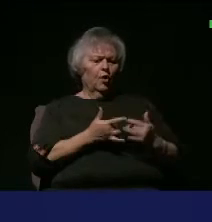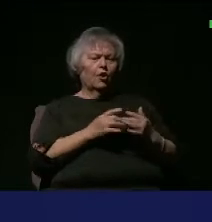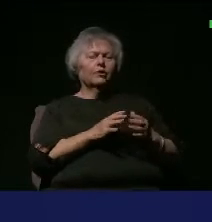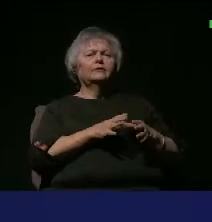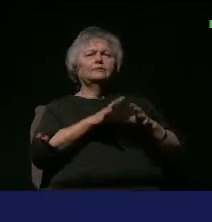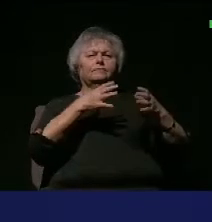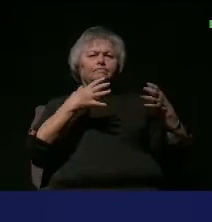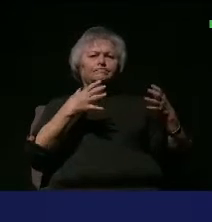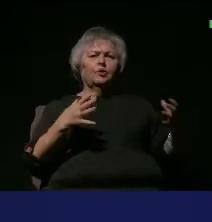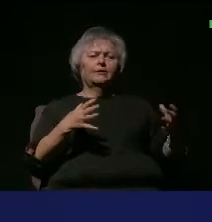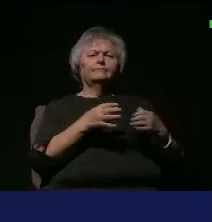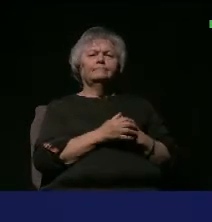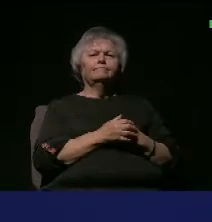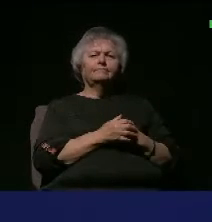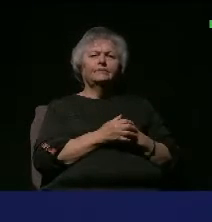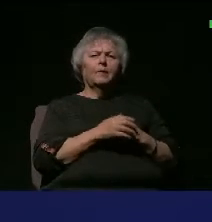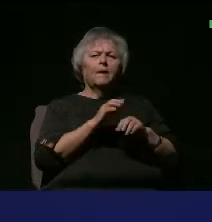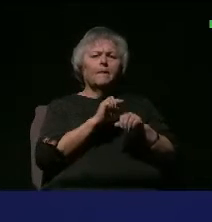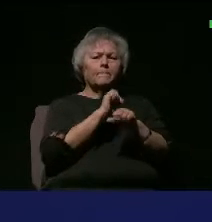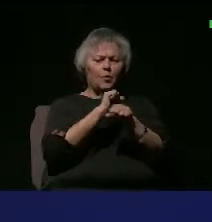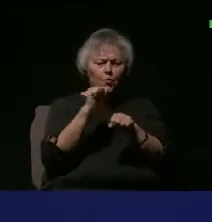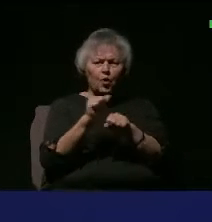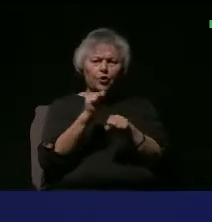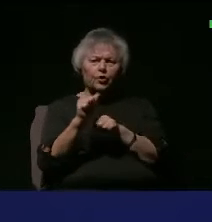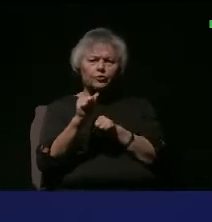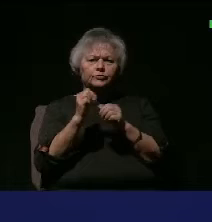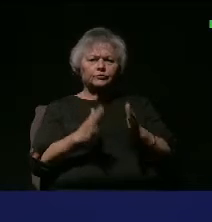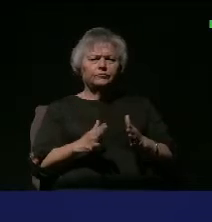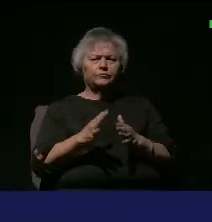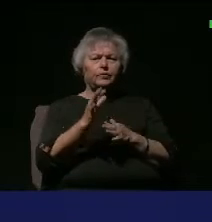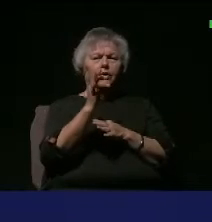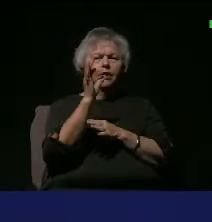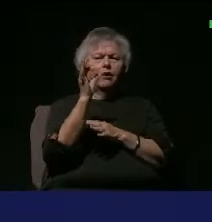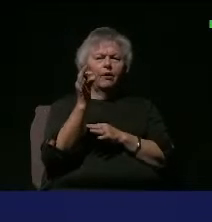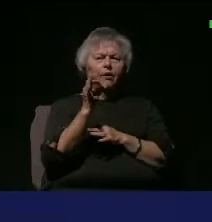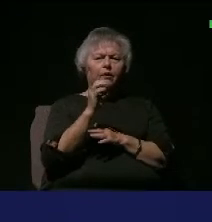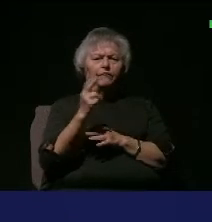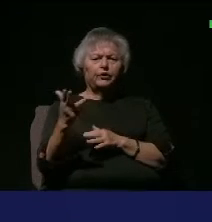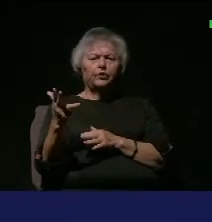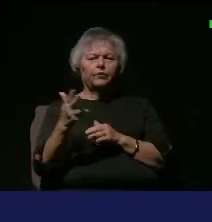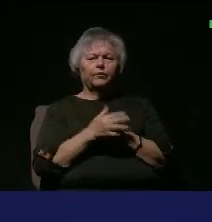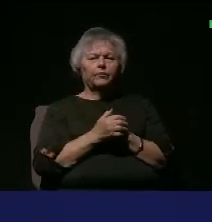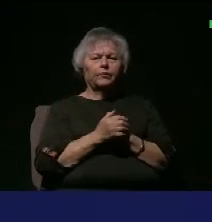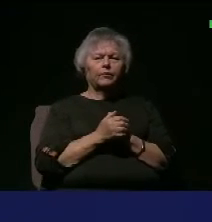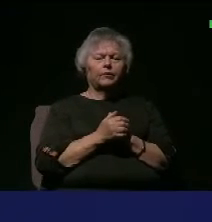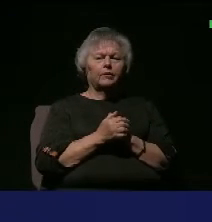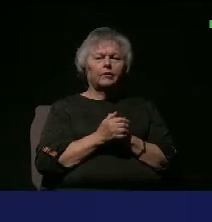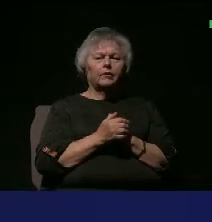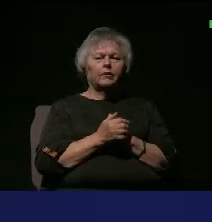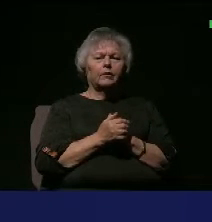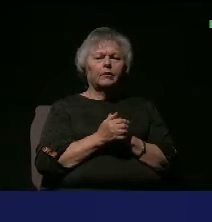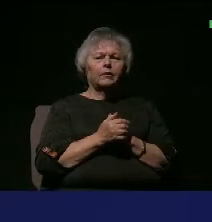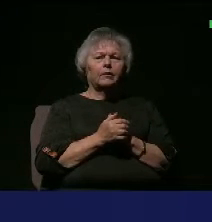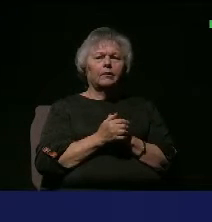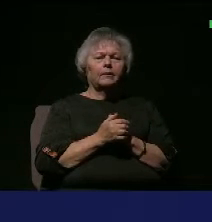the laborers are few. Therefore, pray the Lord of the harvest to what? Send out laborers into